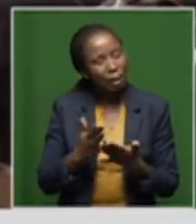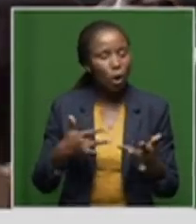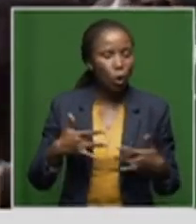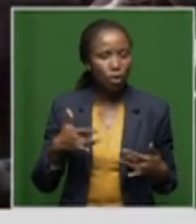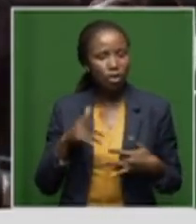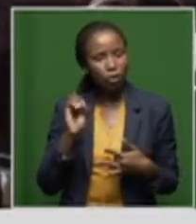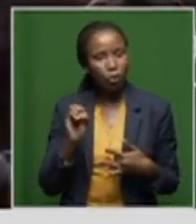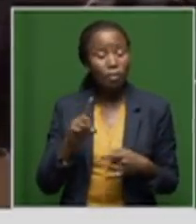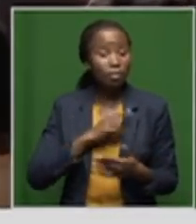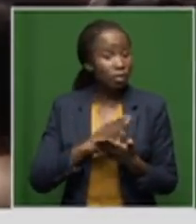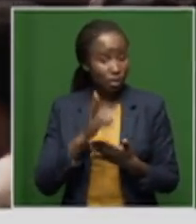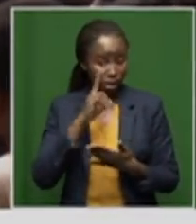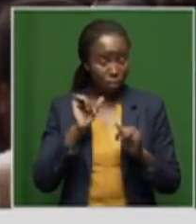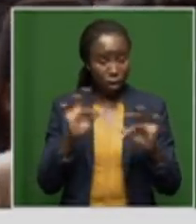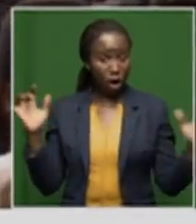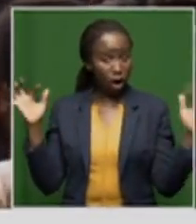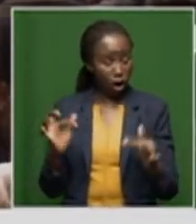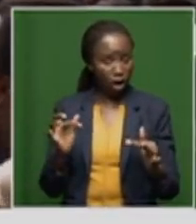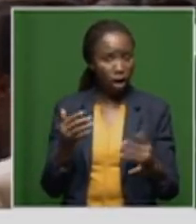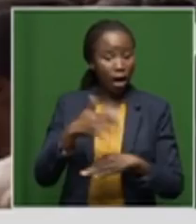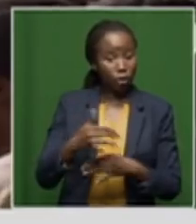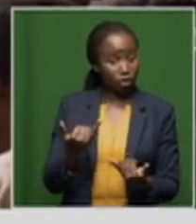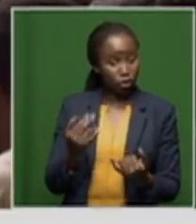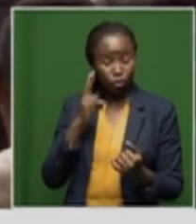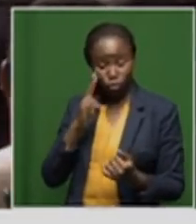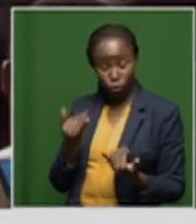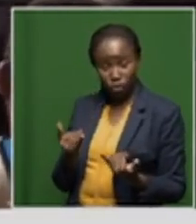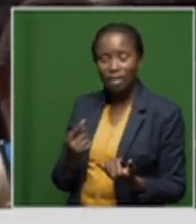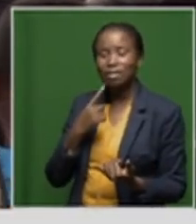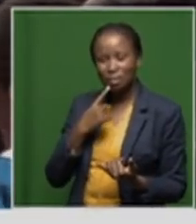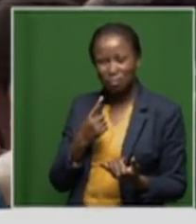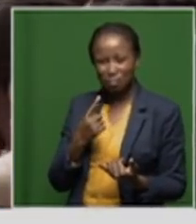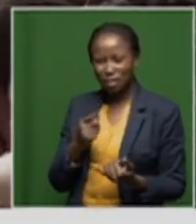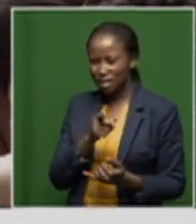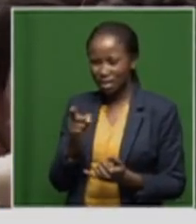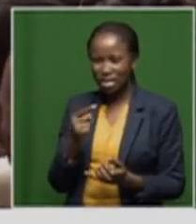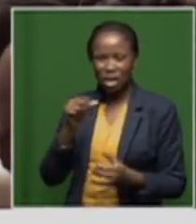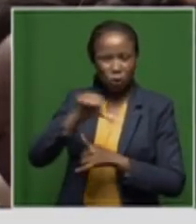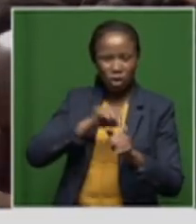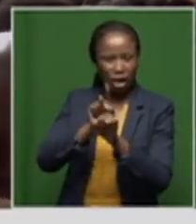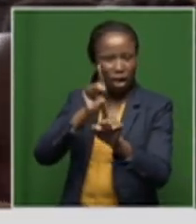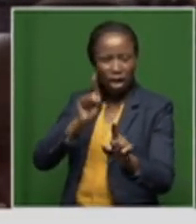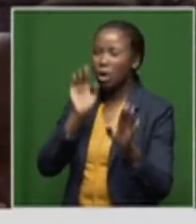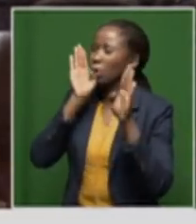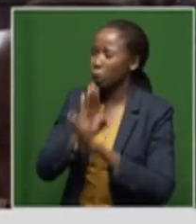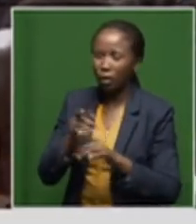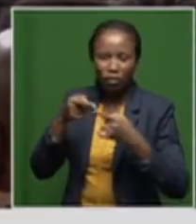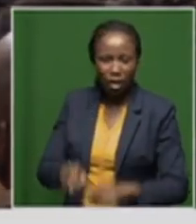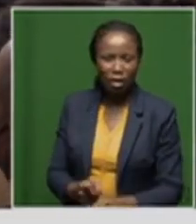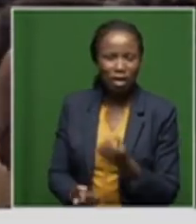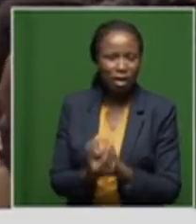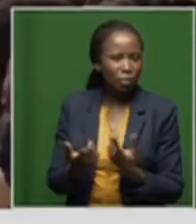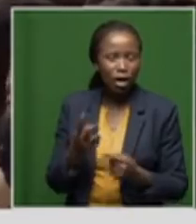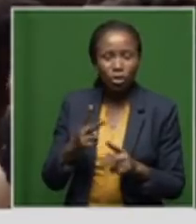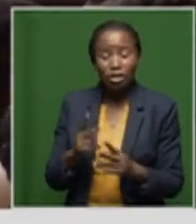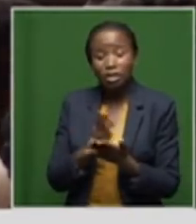think if you look at the crowds that are out here today, has been the fact that there's absolutely no social distance. Some of the people who are out here as